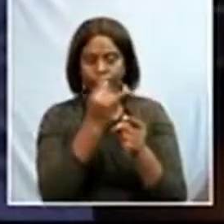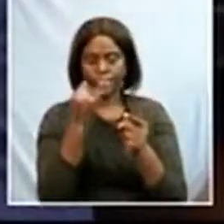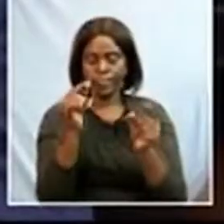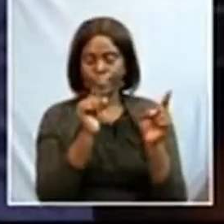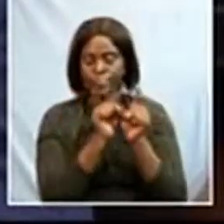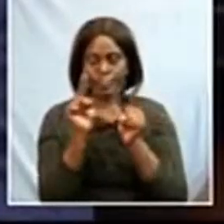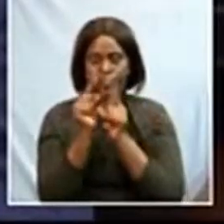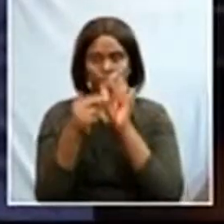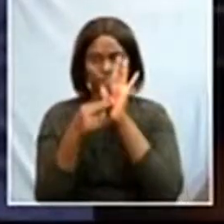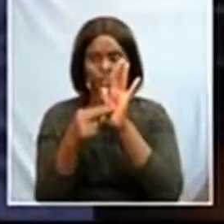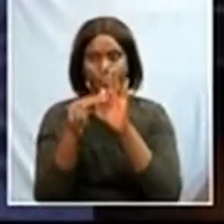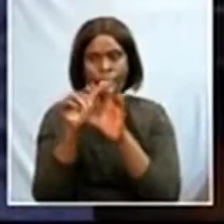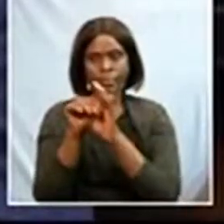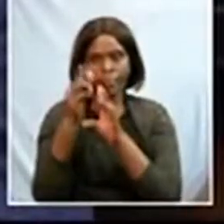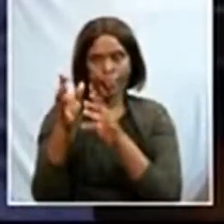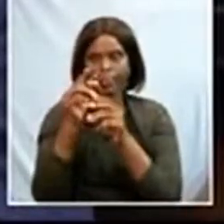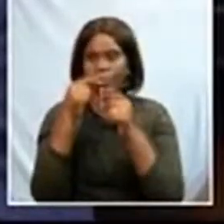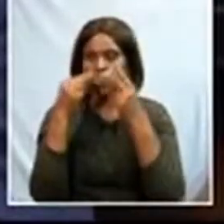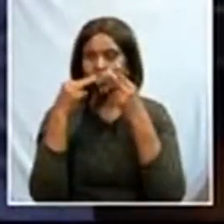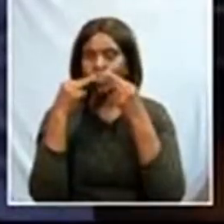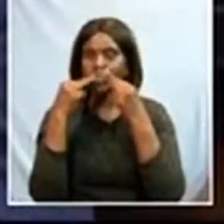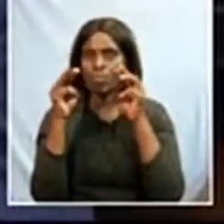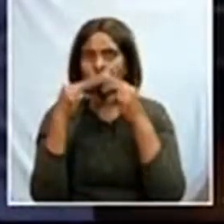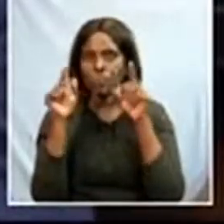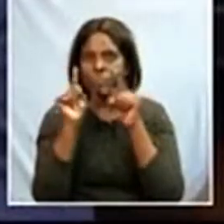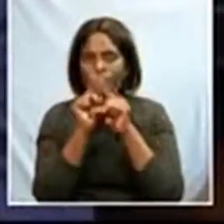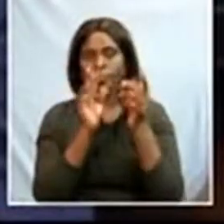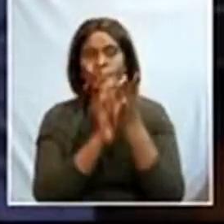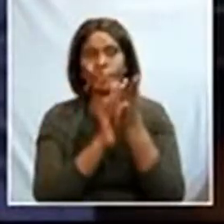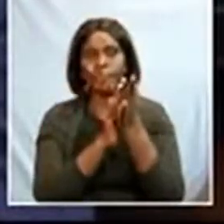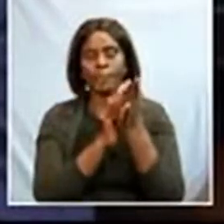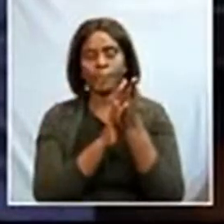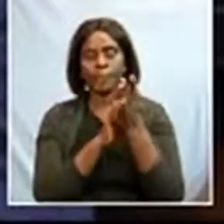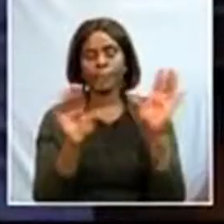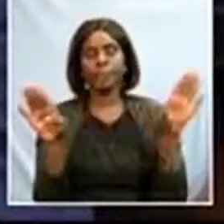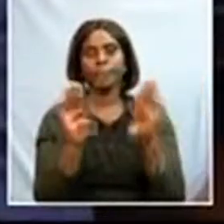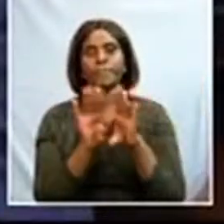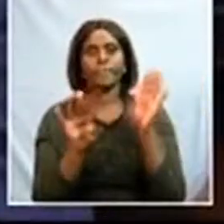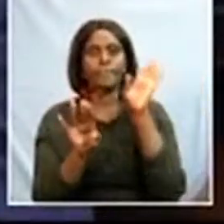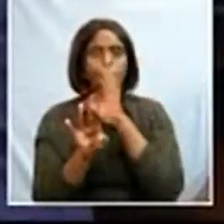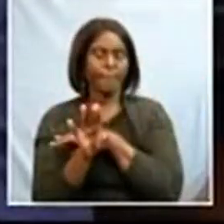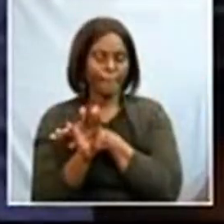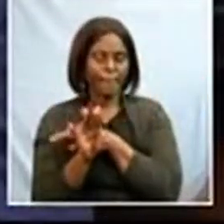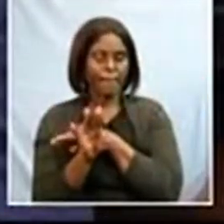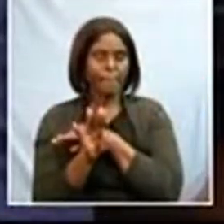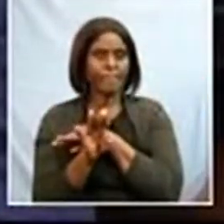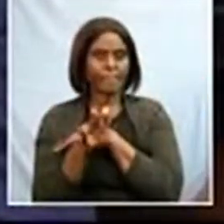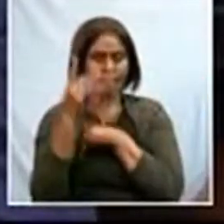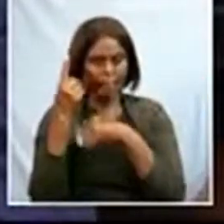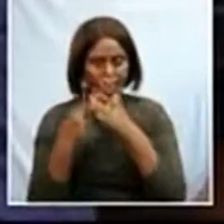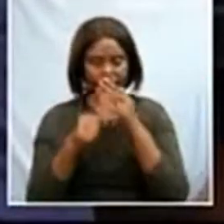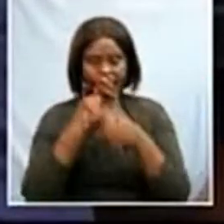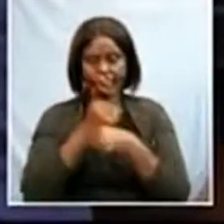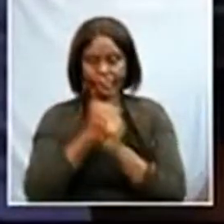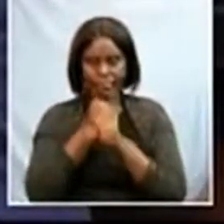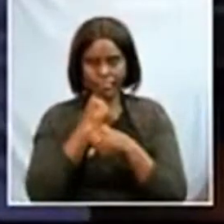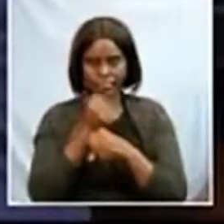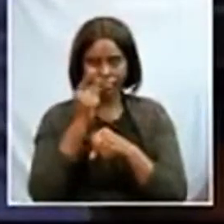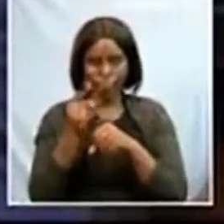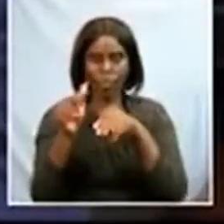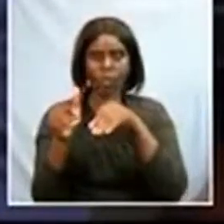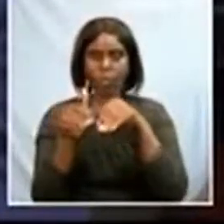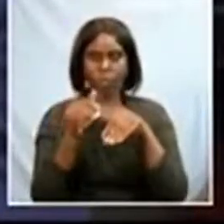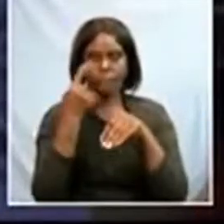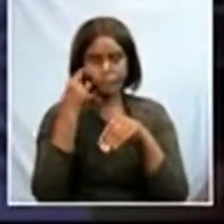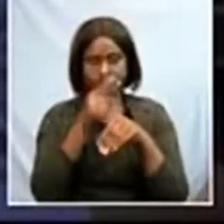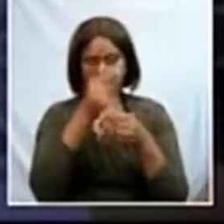also appeared on the media, and ultimately the school was closed. That's what necessitated the withdrawal